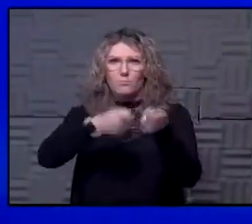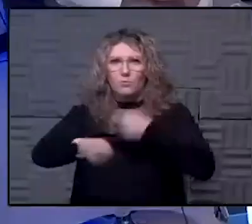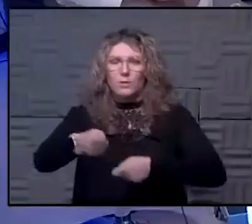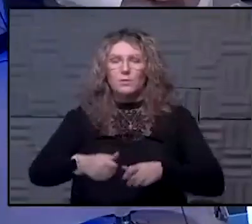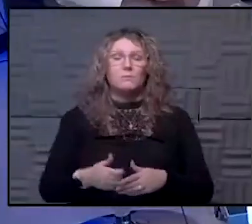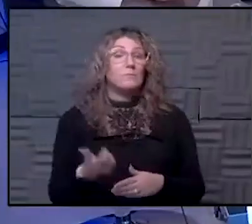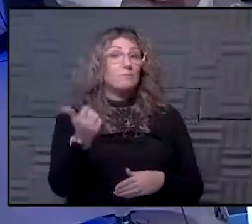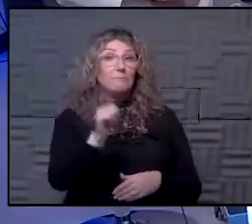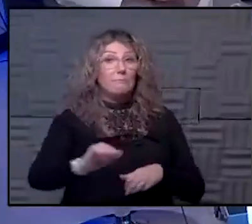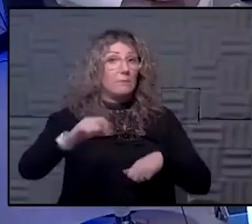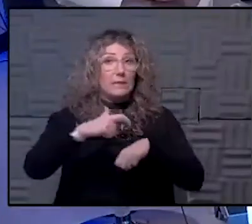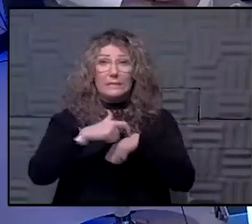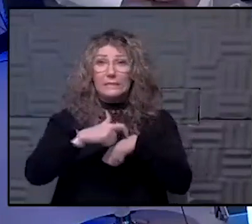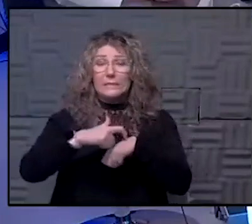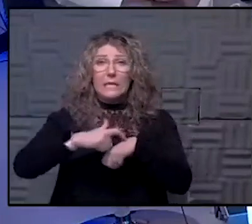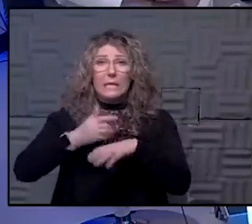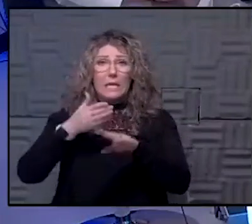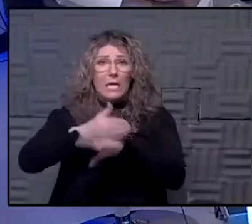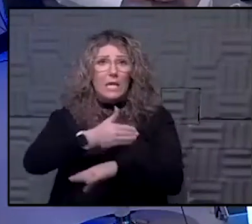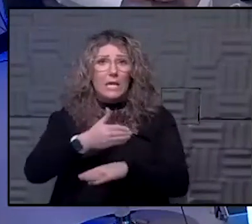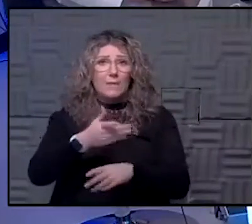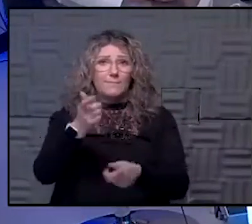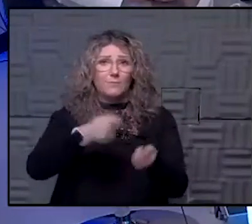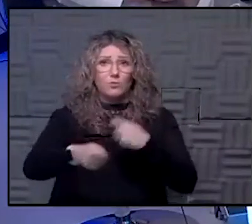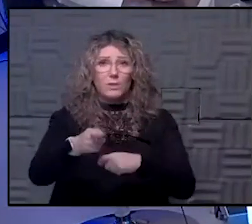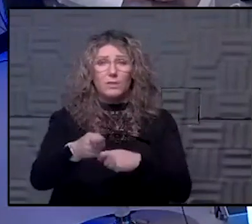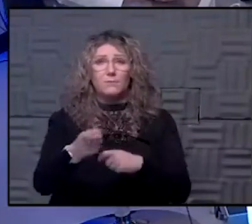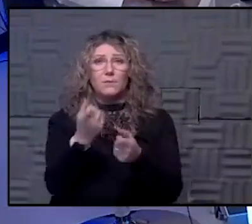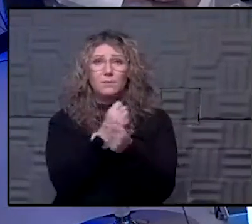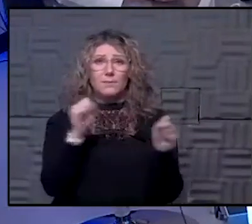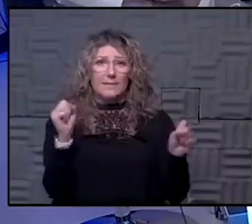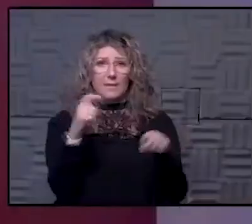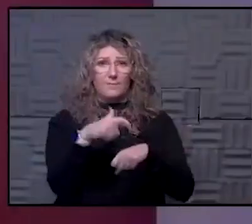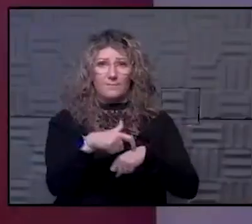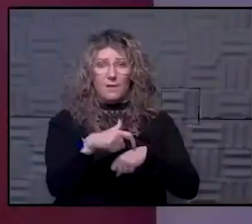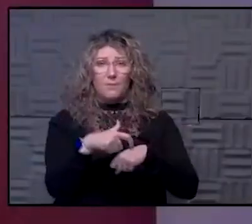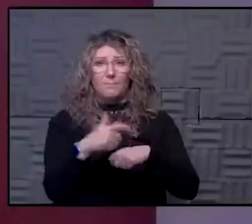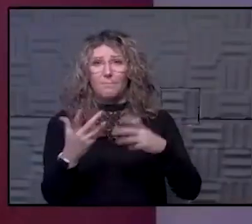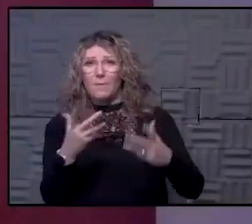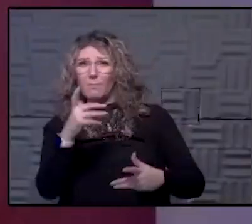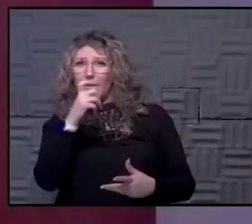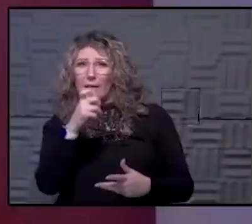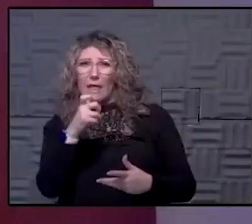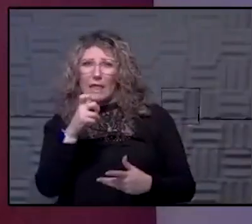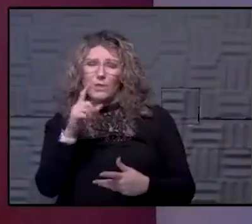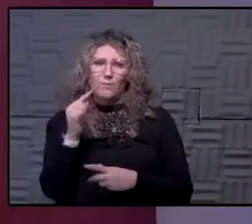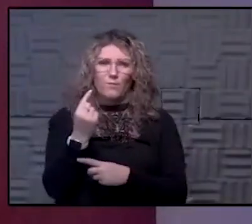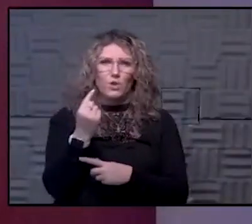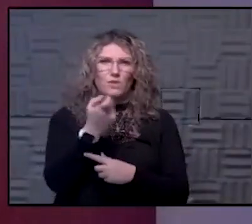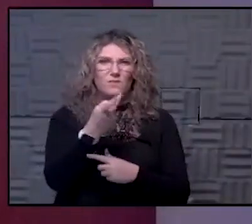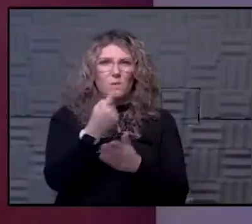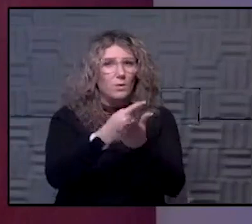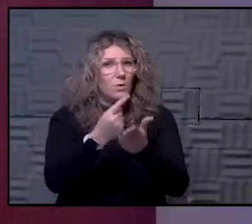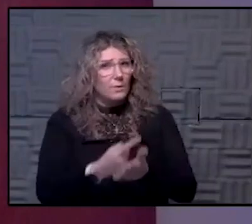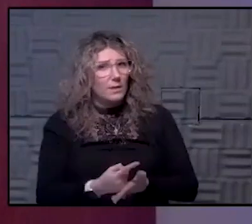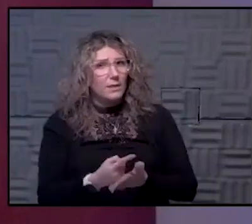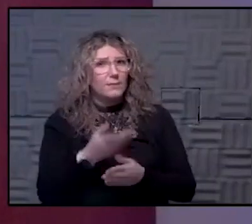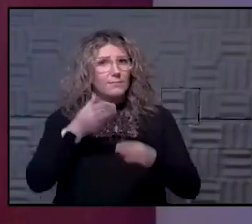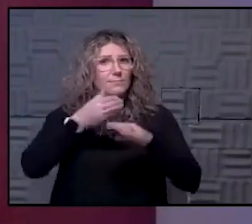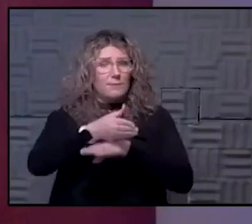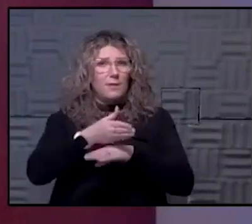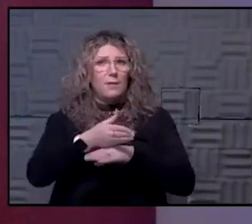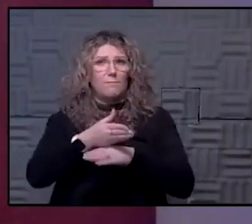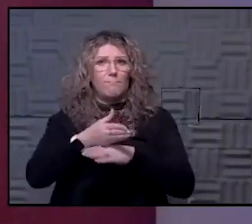I would think any time after transplant would be a safe time, maybe not within the first few weeks after